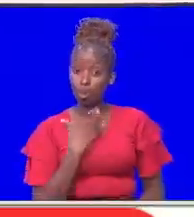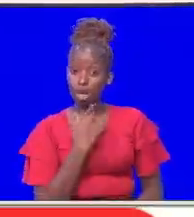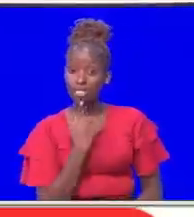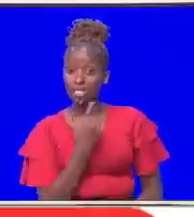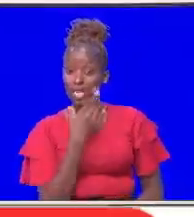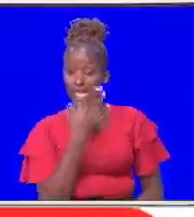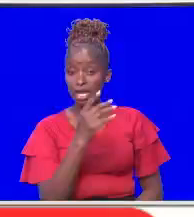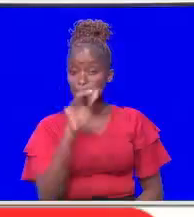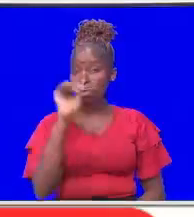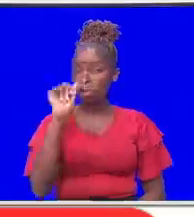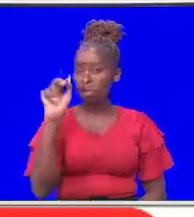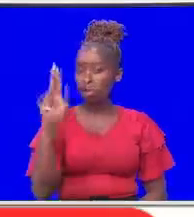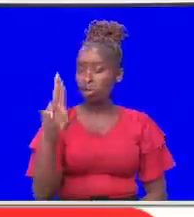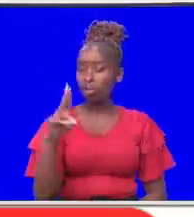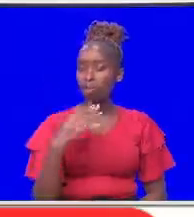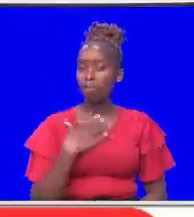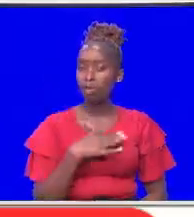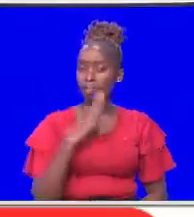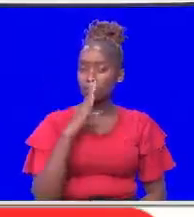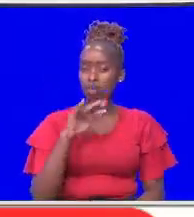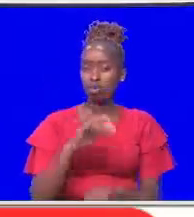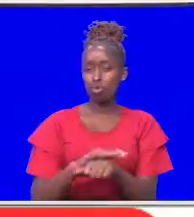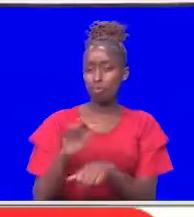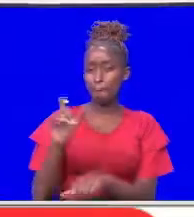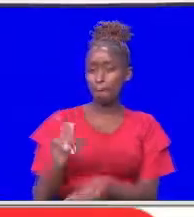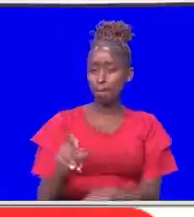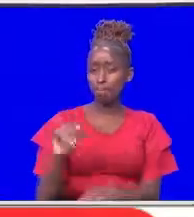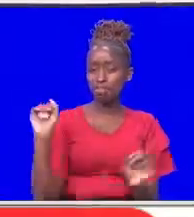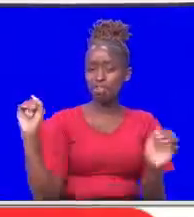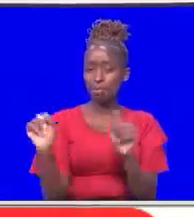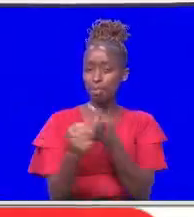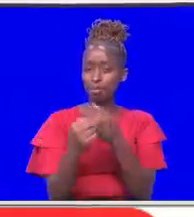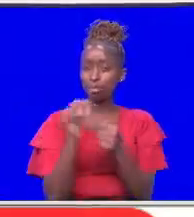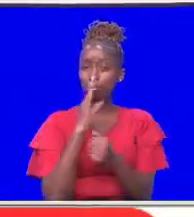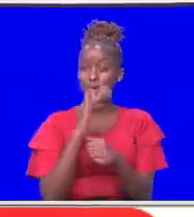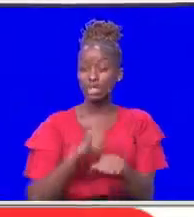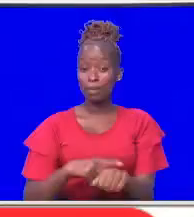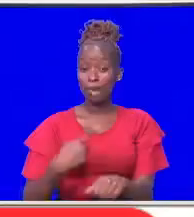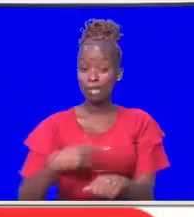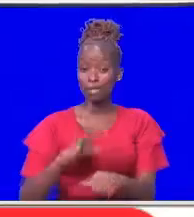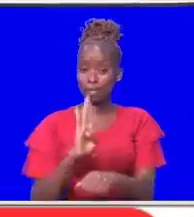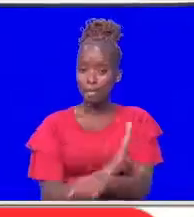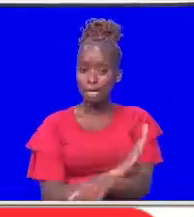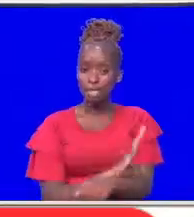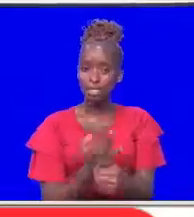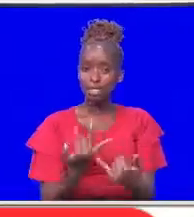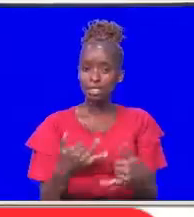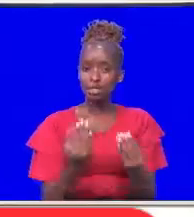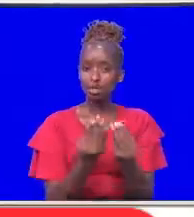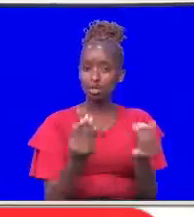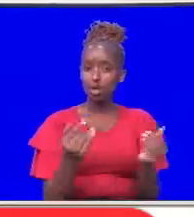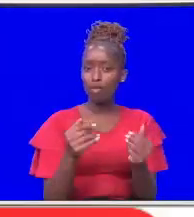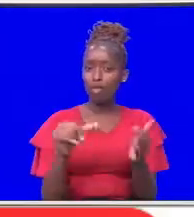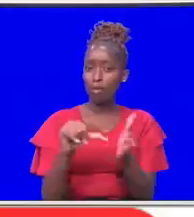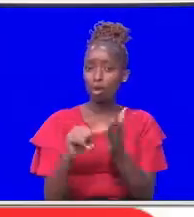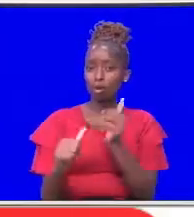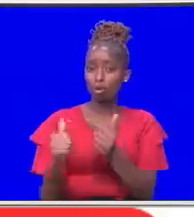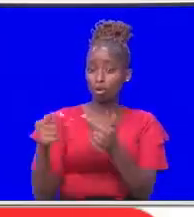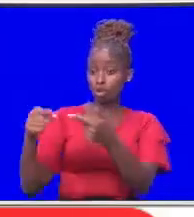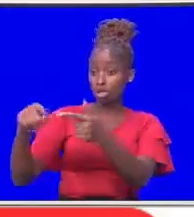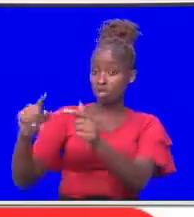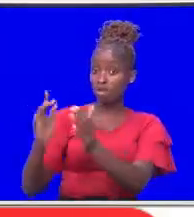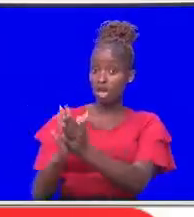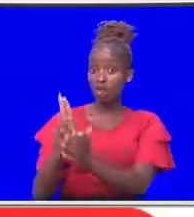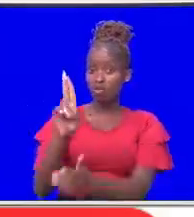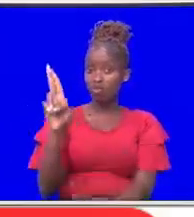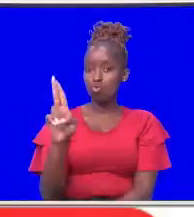a decent gentleman. It cannot be that while we are busy trying to sort the mess that you and Uhuru Kenyatta created in